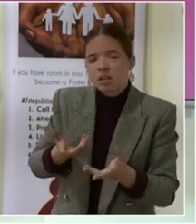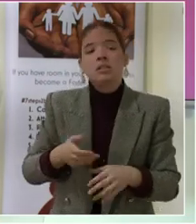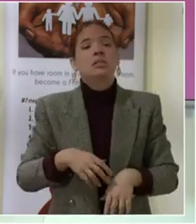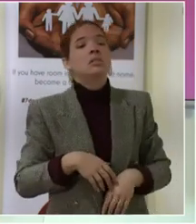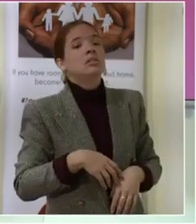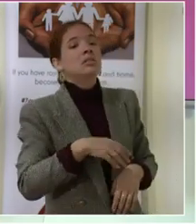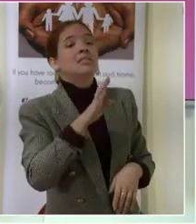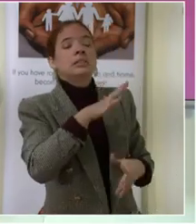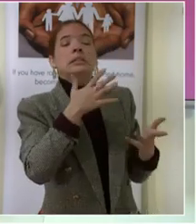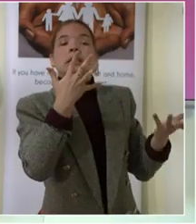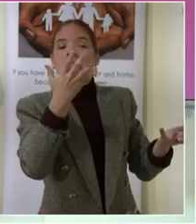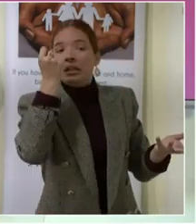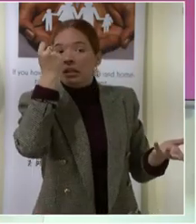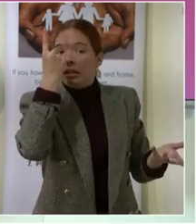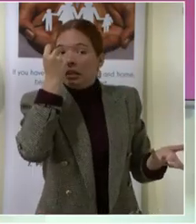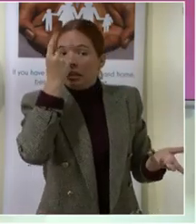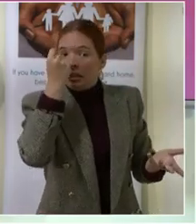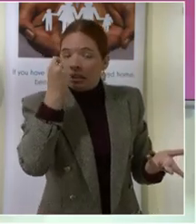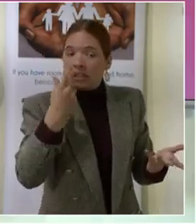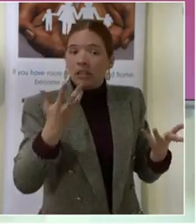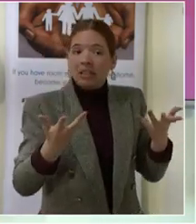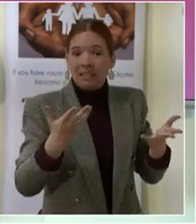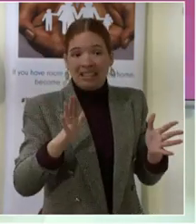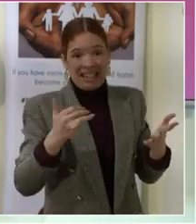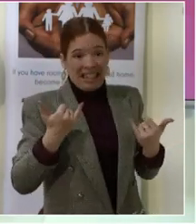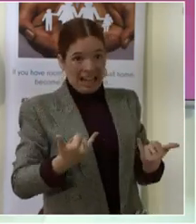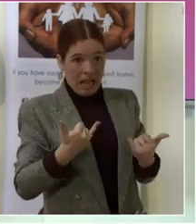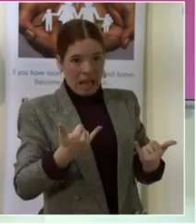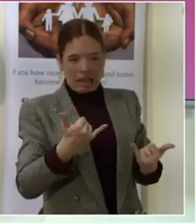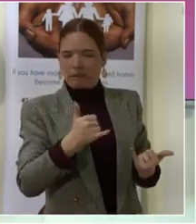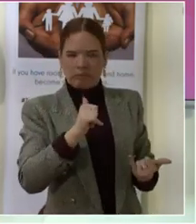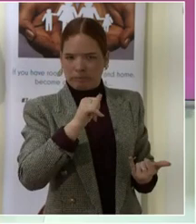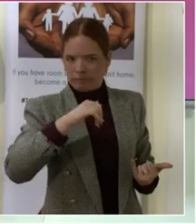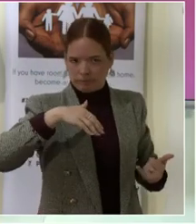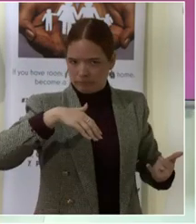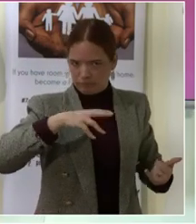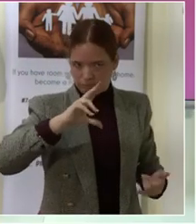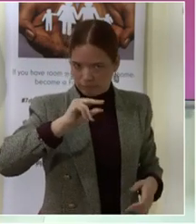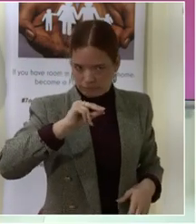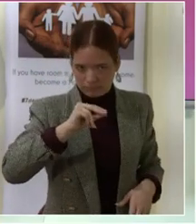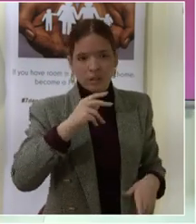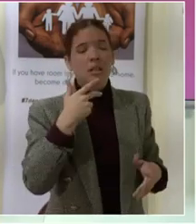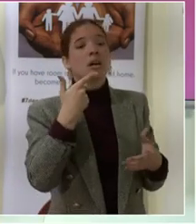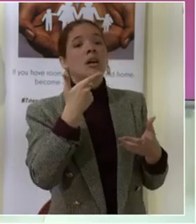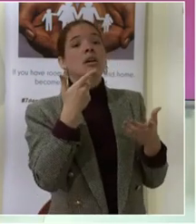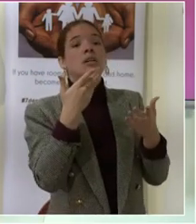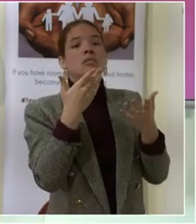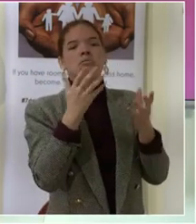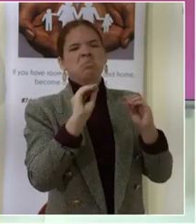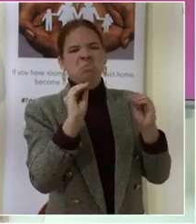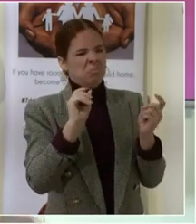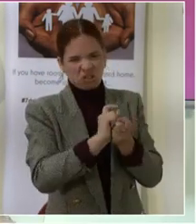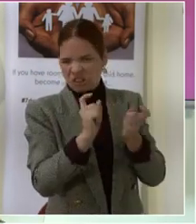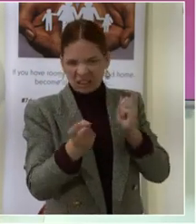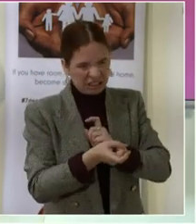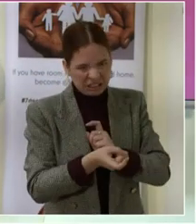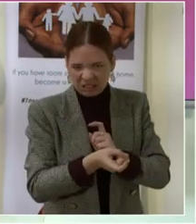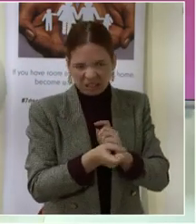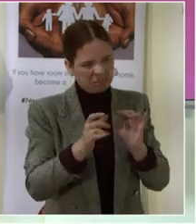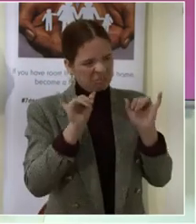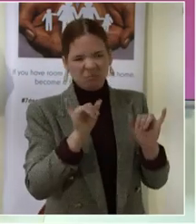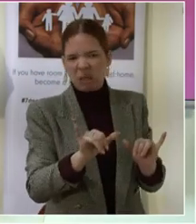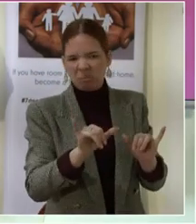Perhaps, but that's not where we are right now. Organizationally, nothing changes. The boxes, the people stay in the same